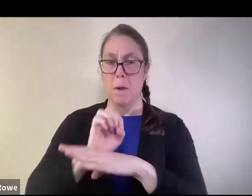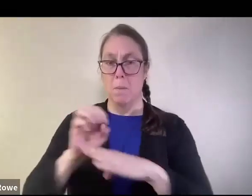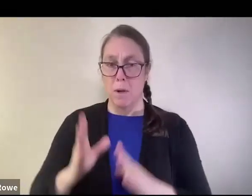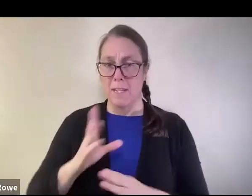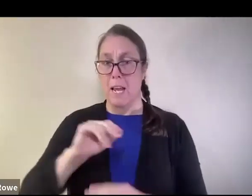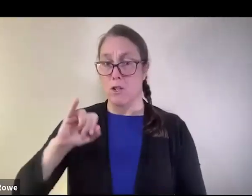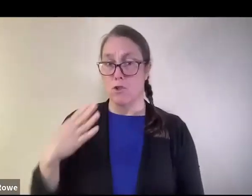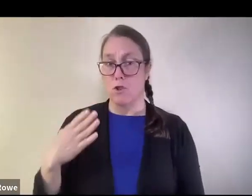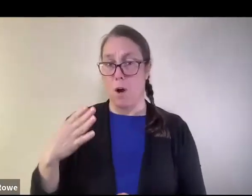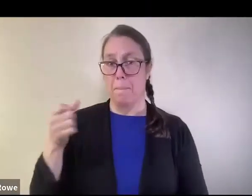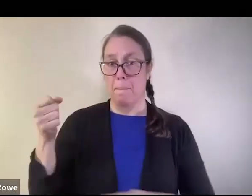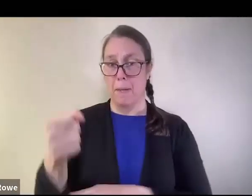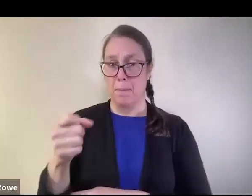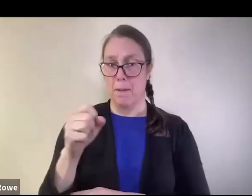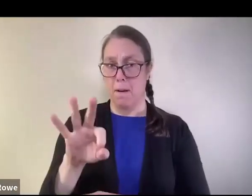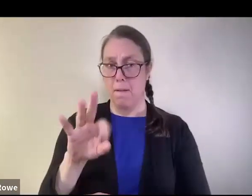works with